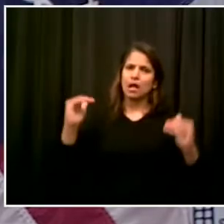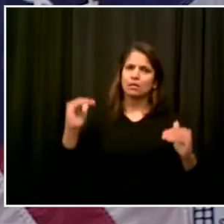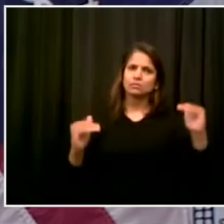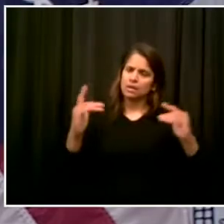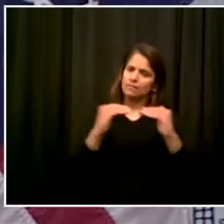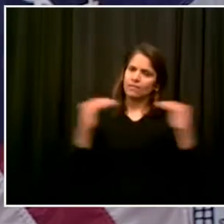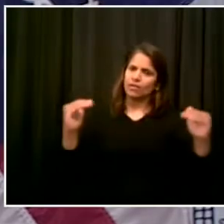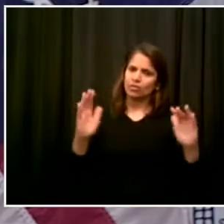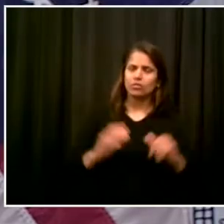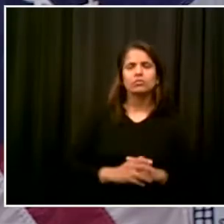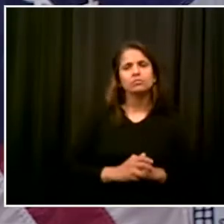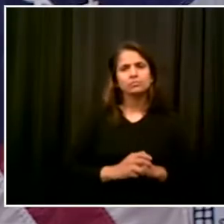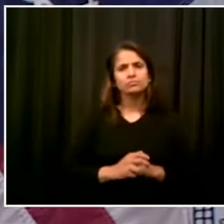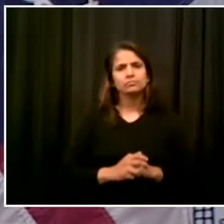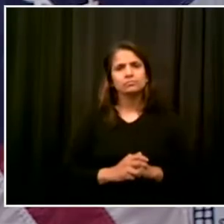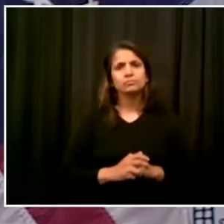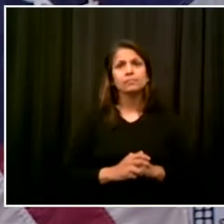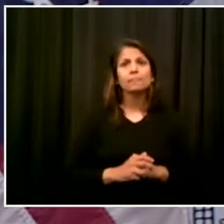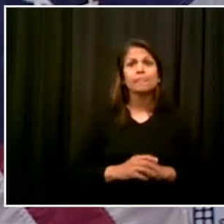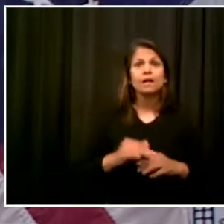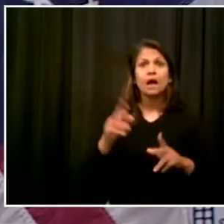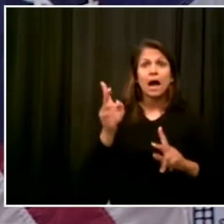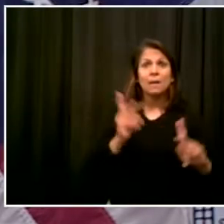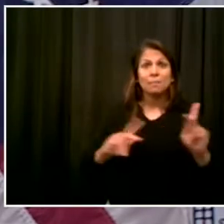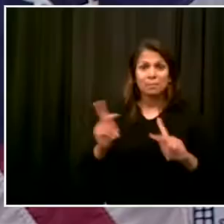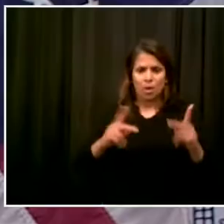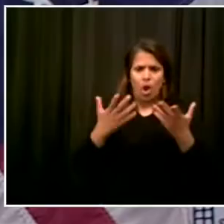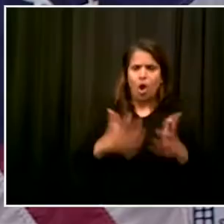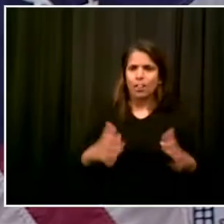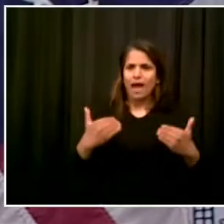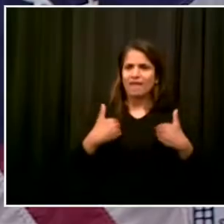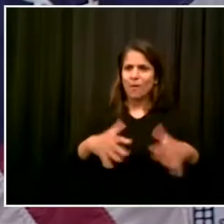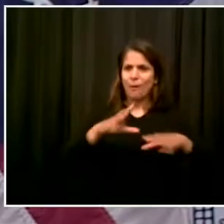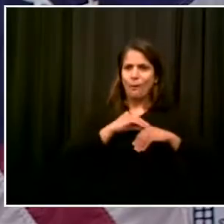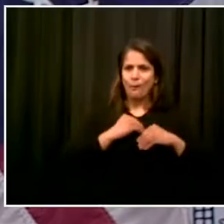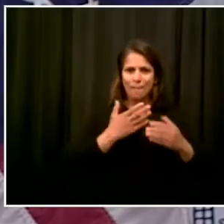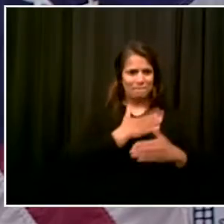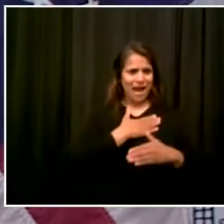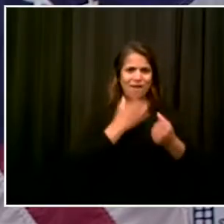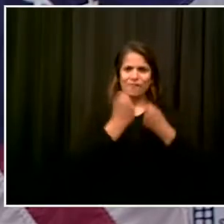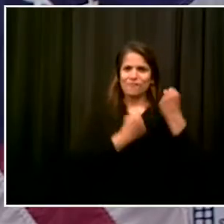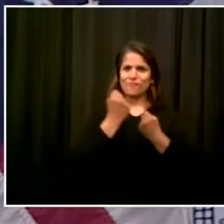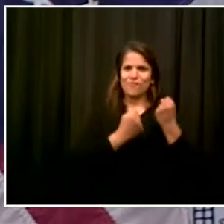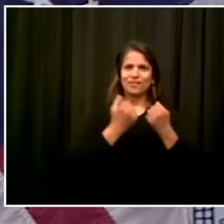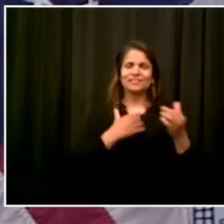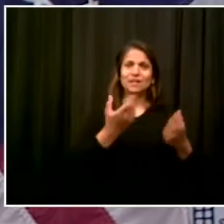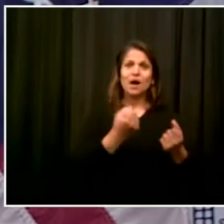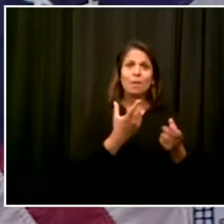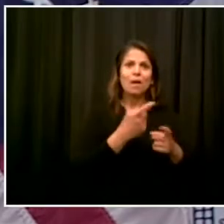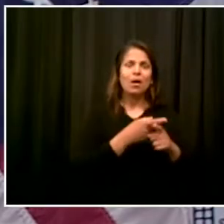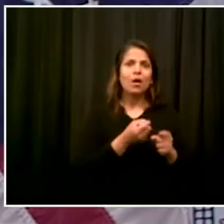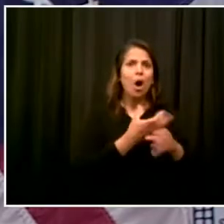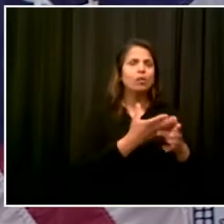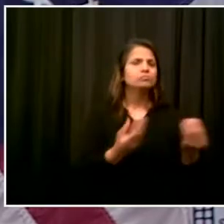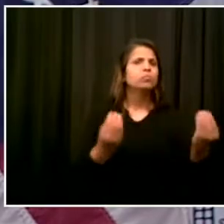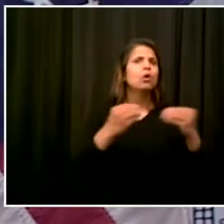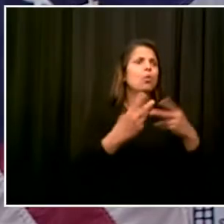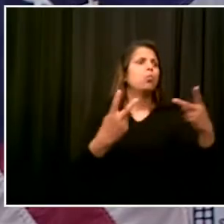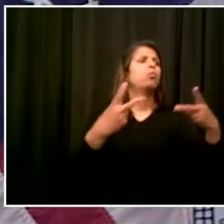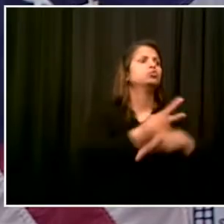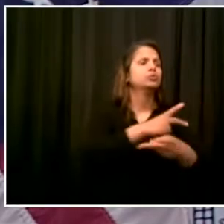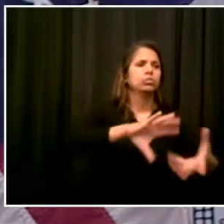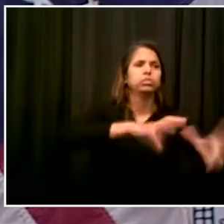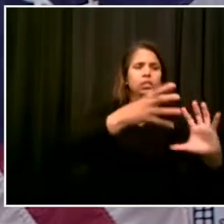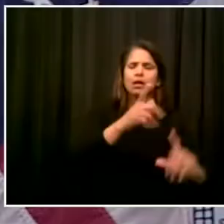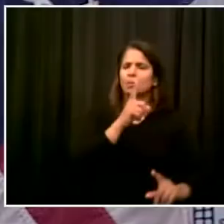have cars, I don't want to make it artificially harder on them to live in their own neighborhood. Do you have a follow? Okay. No, I won't